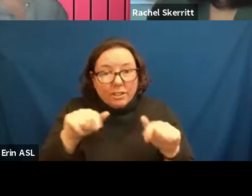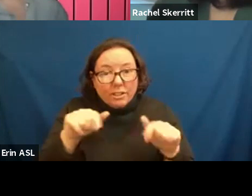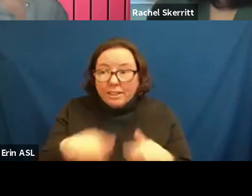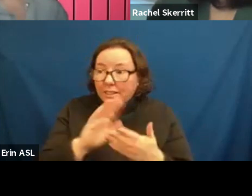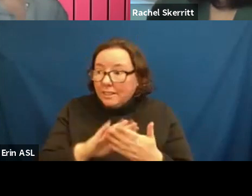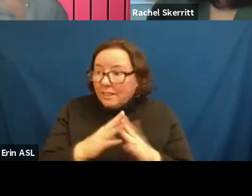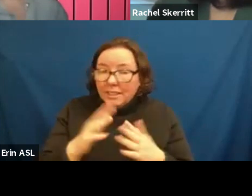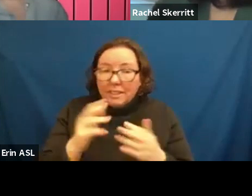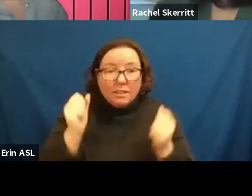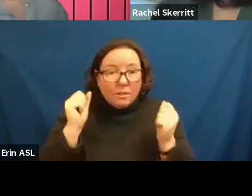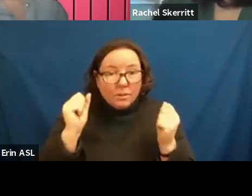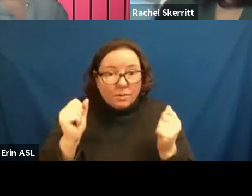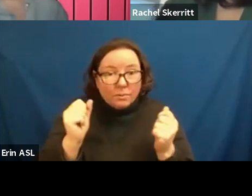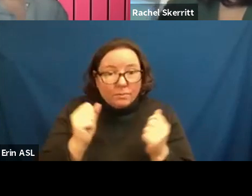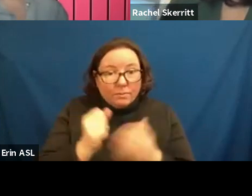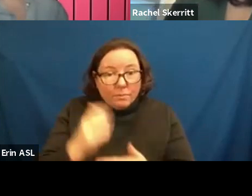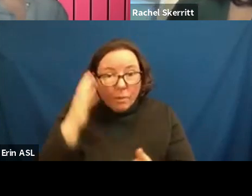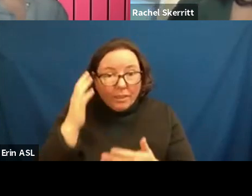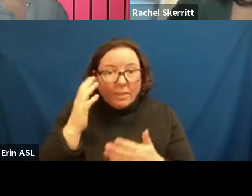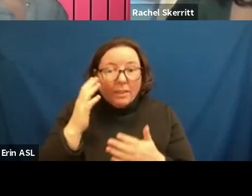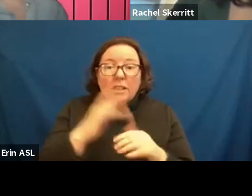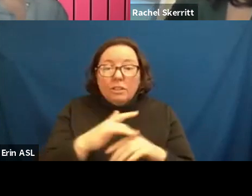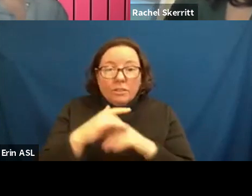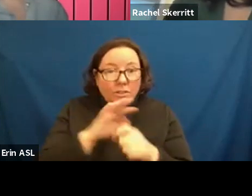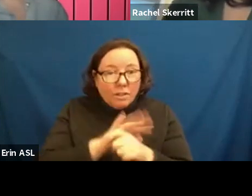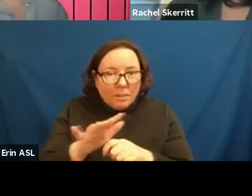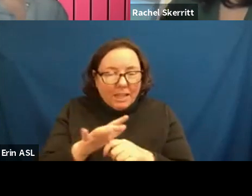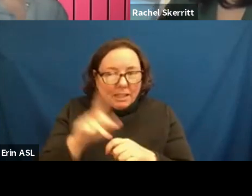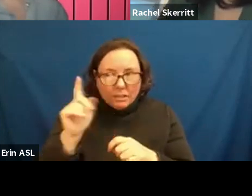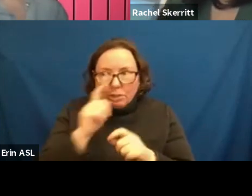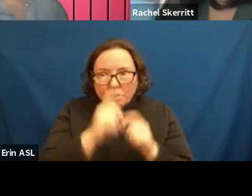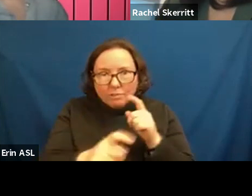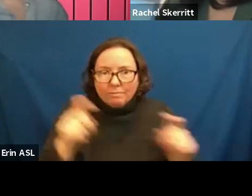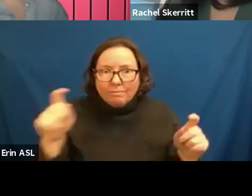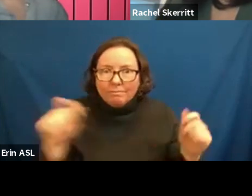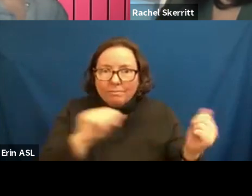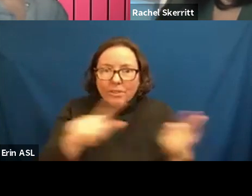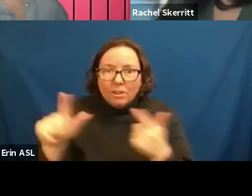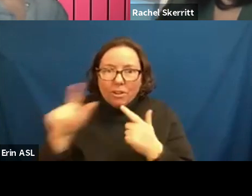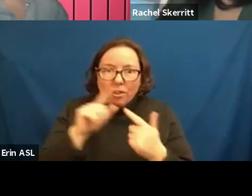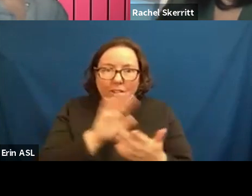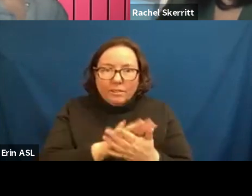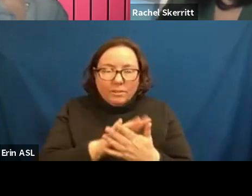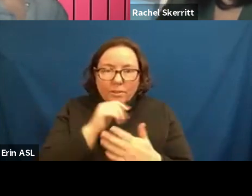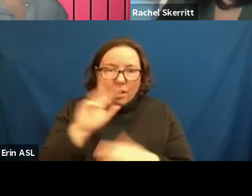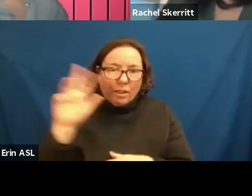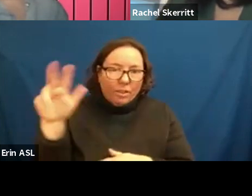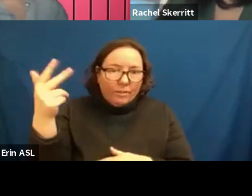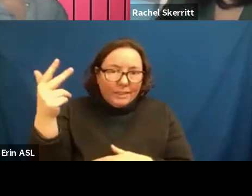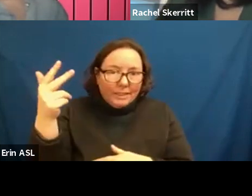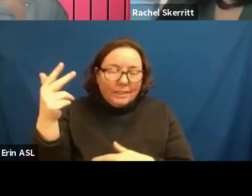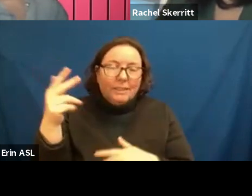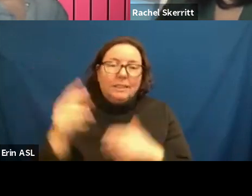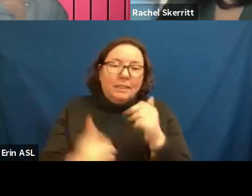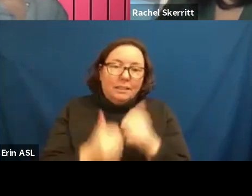and well-resourced as Boston, we have a very long way to go to allocate adequate resources to all of our public schools. So to quote this statement again, the